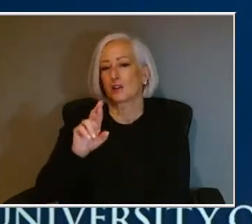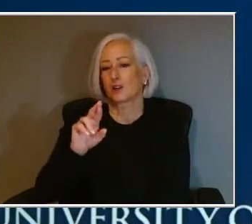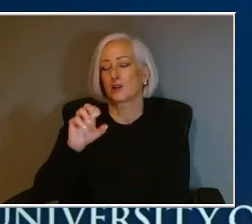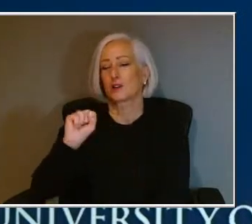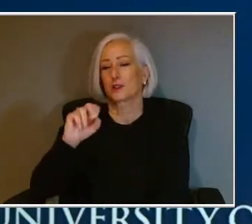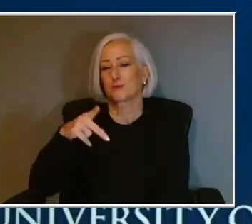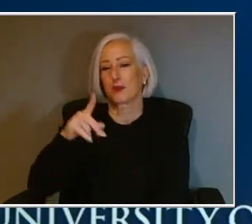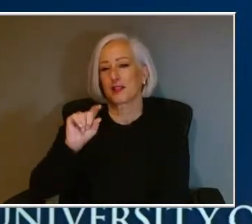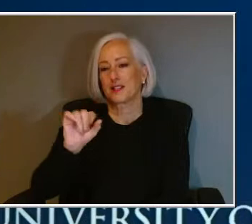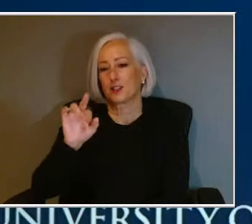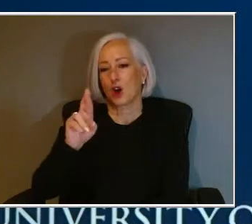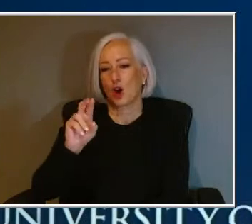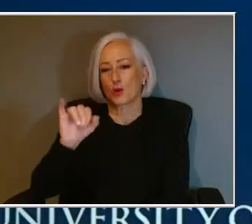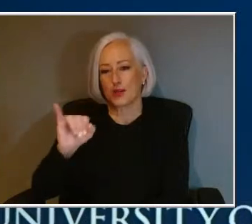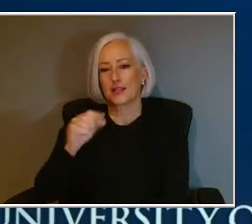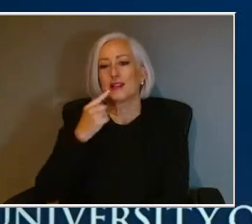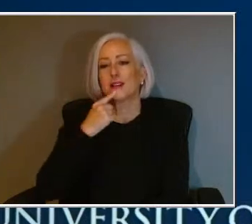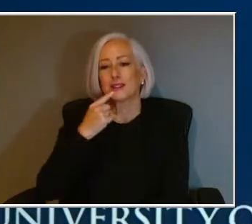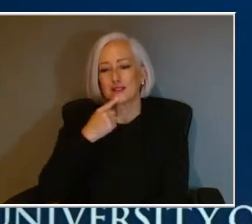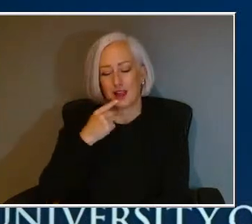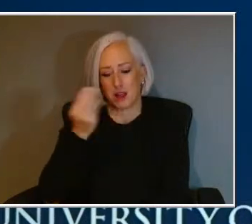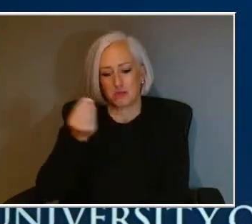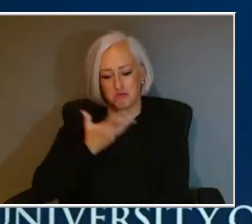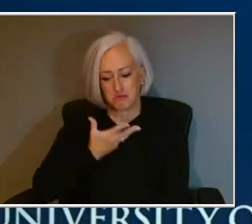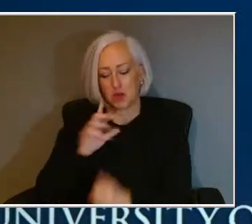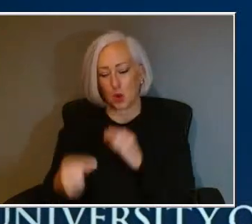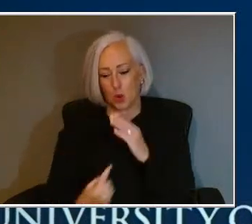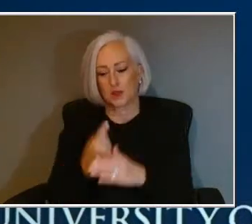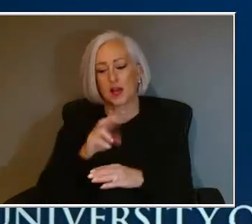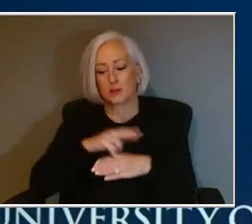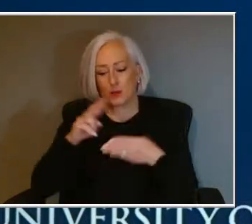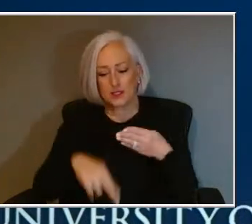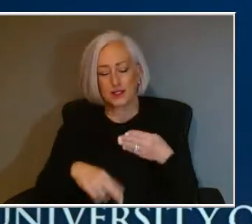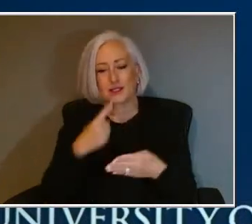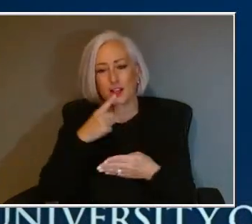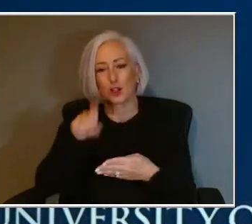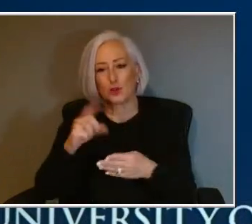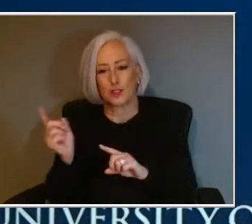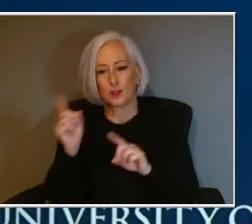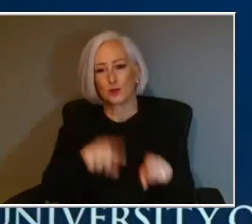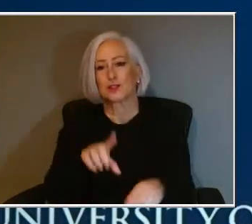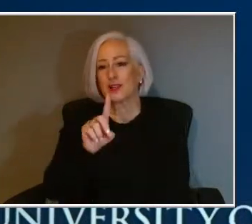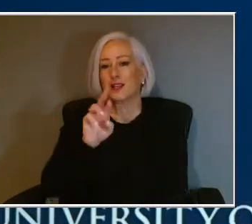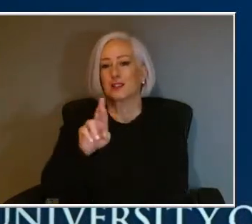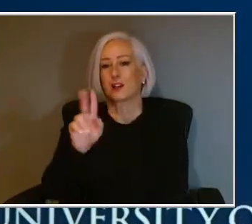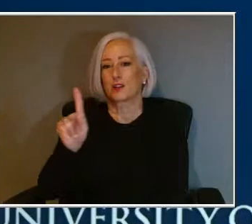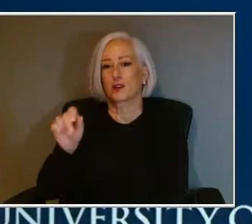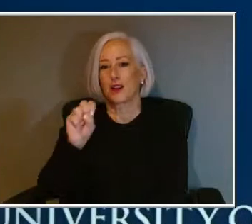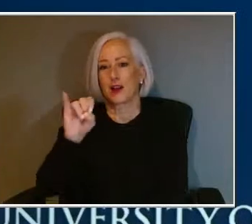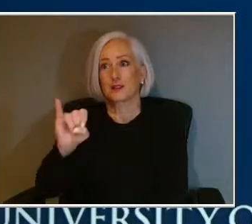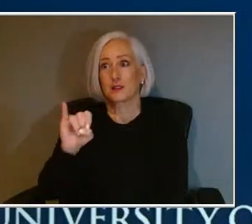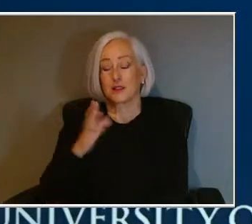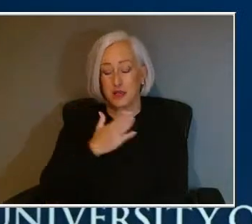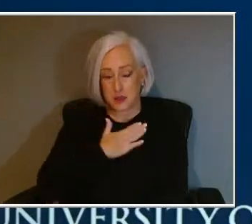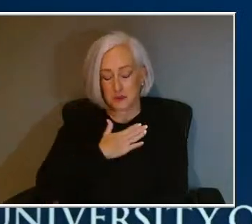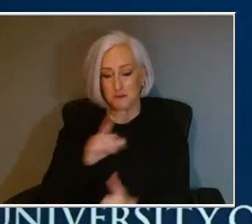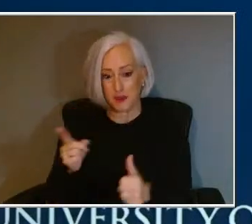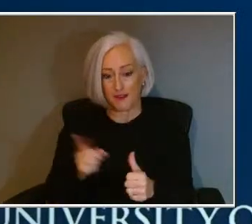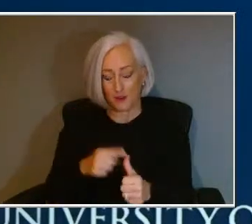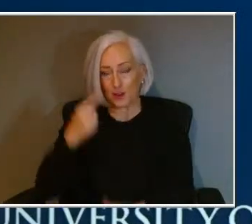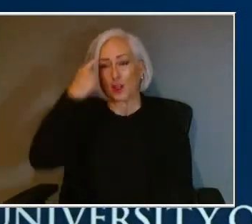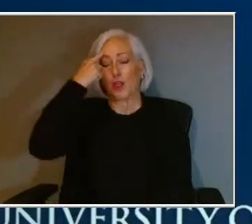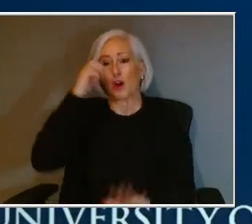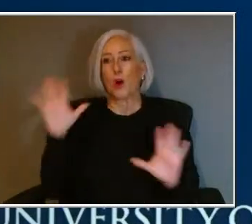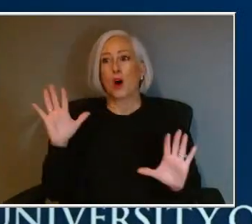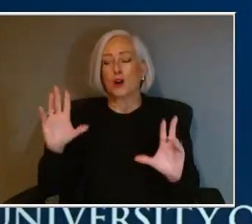me the colonoscopy results, and she said that you need to see Dr. Kasi. My first thing was like, Anu,